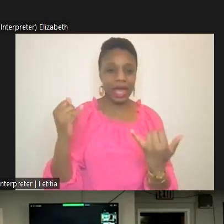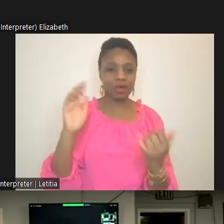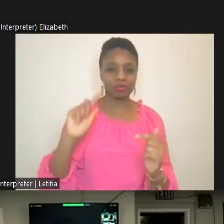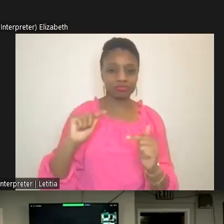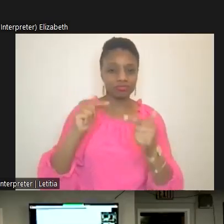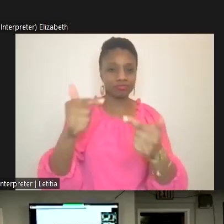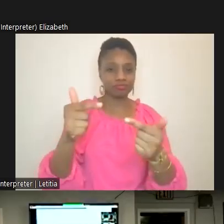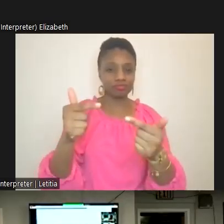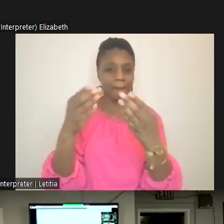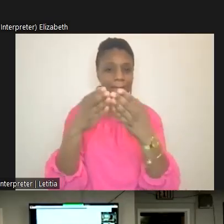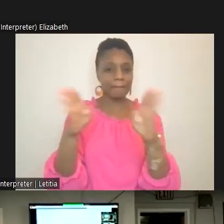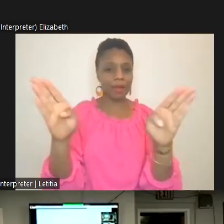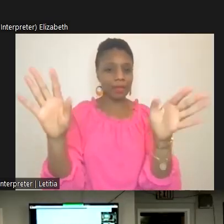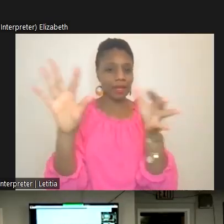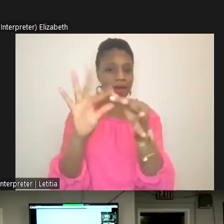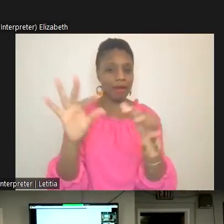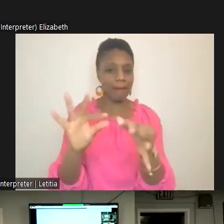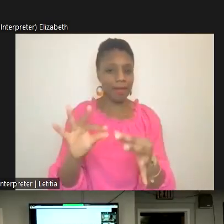any.